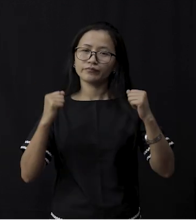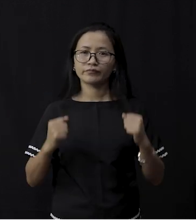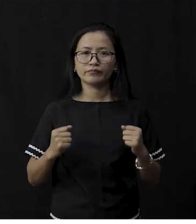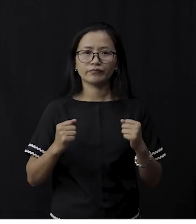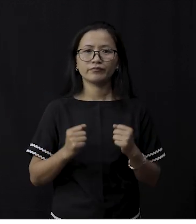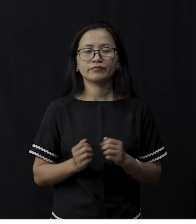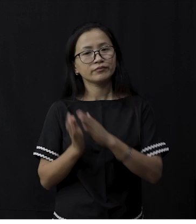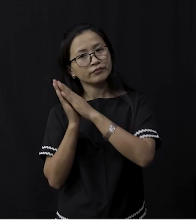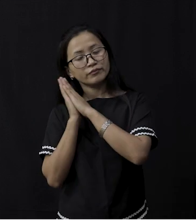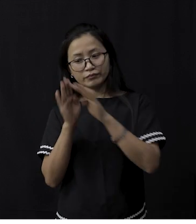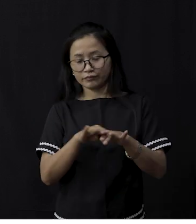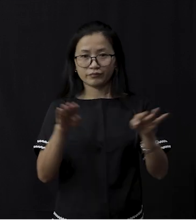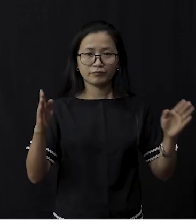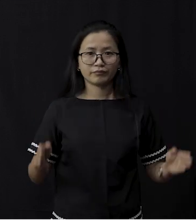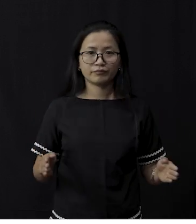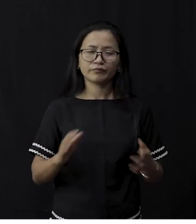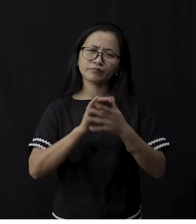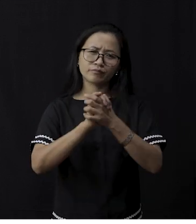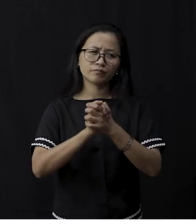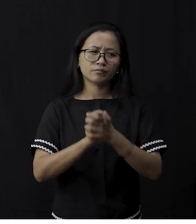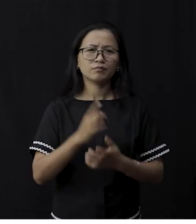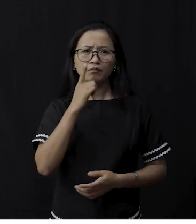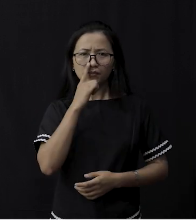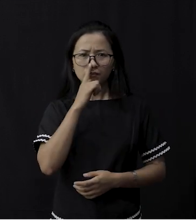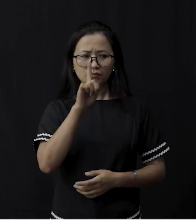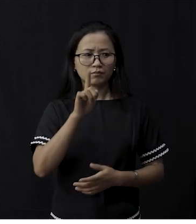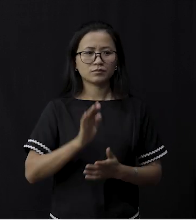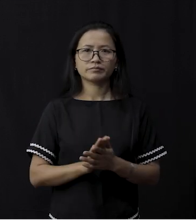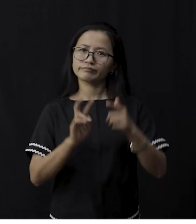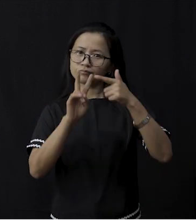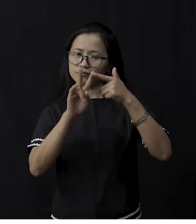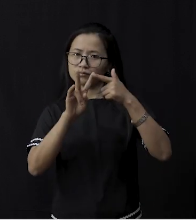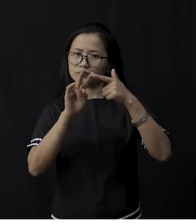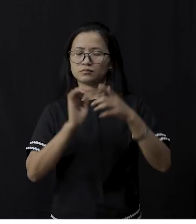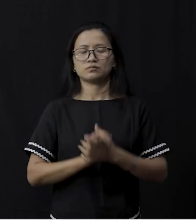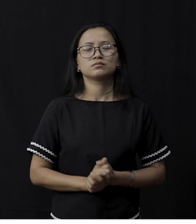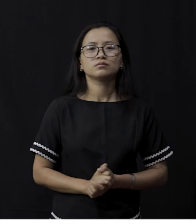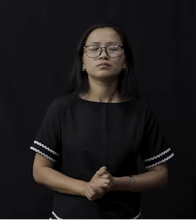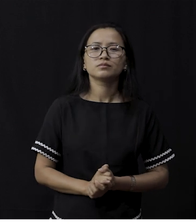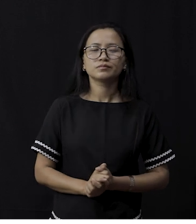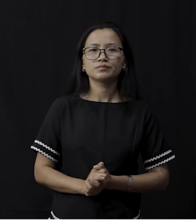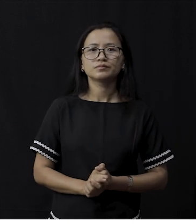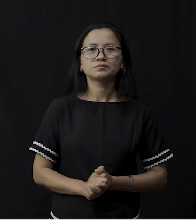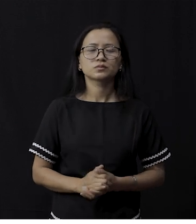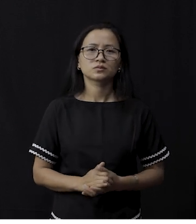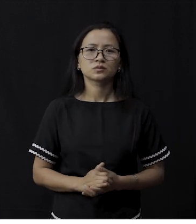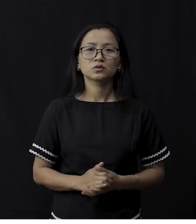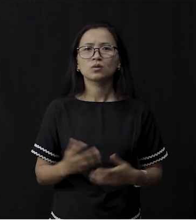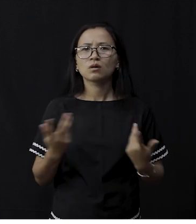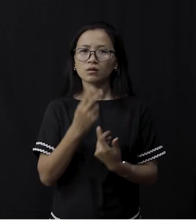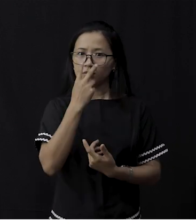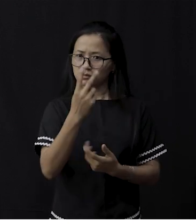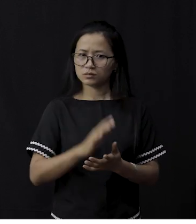chair, bed, friend, mother and television. Now, I don't know what did